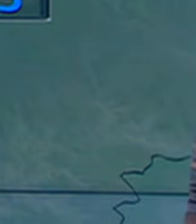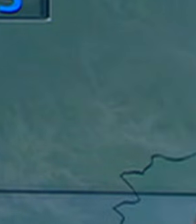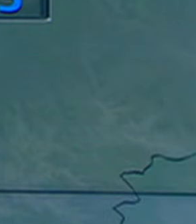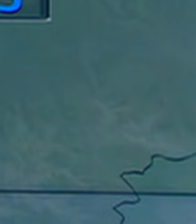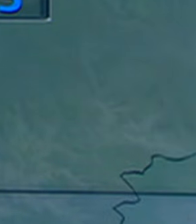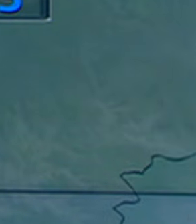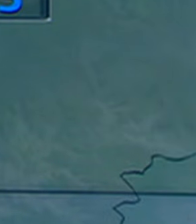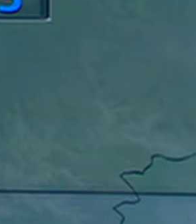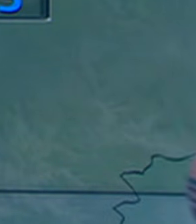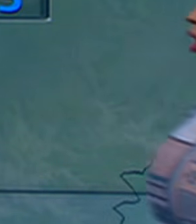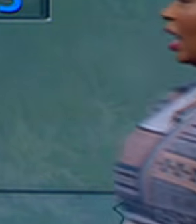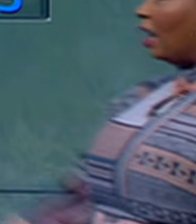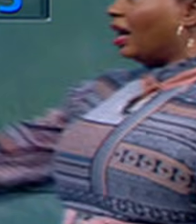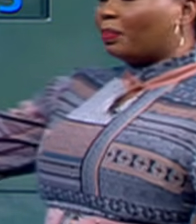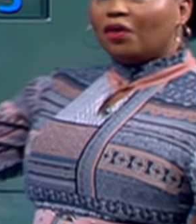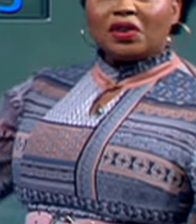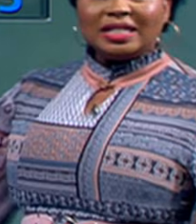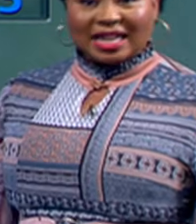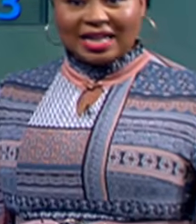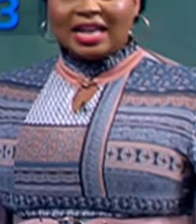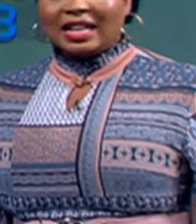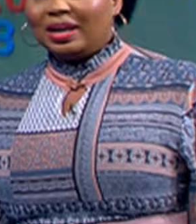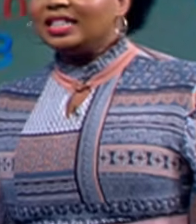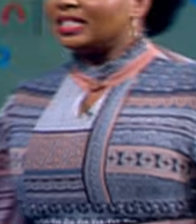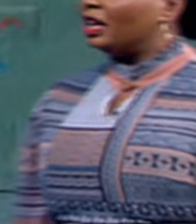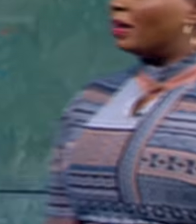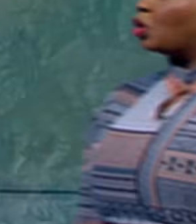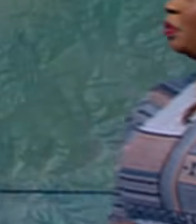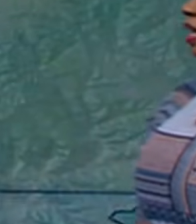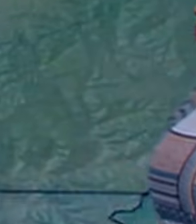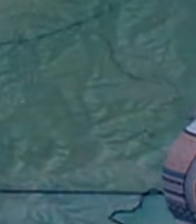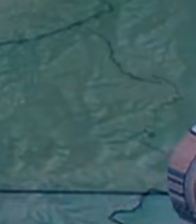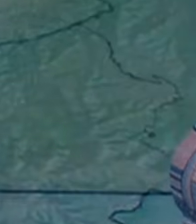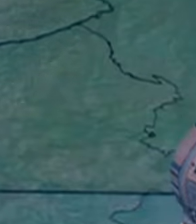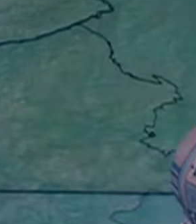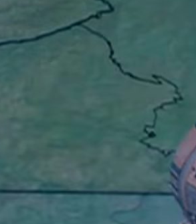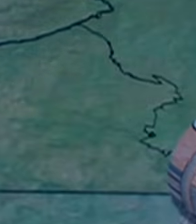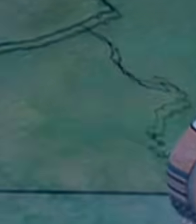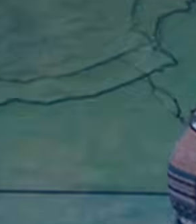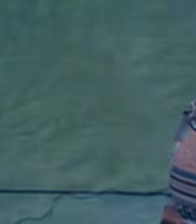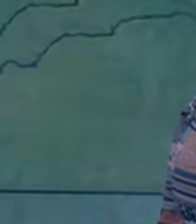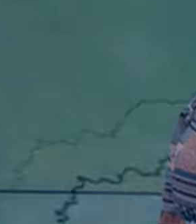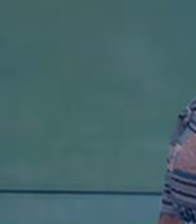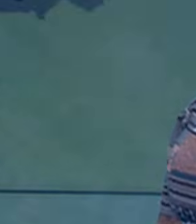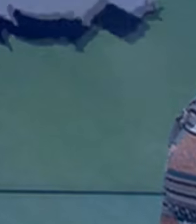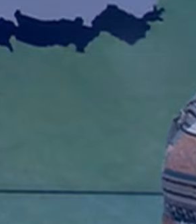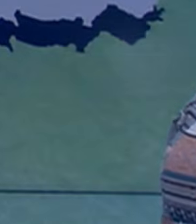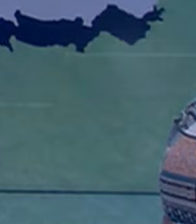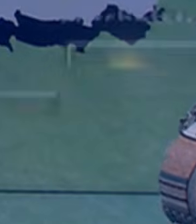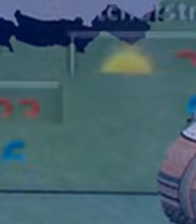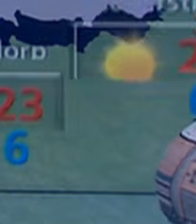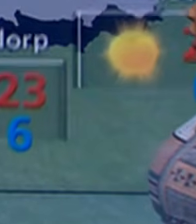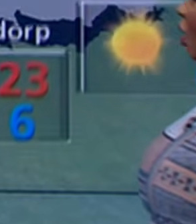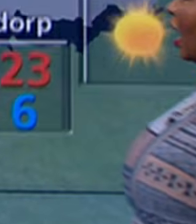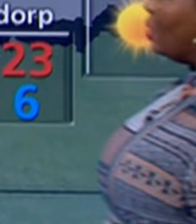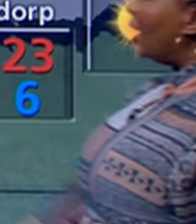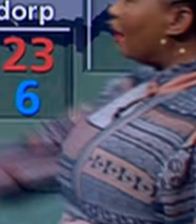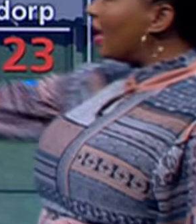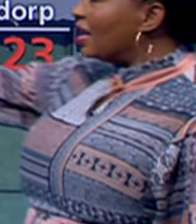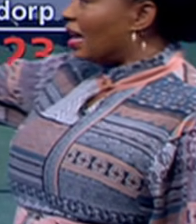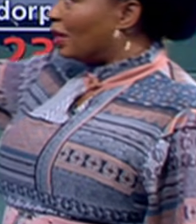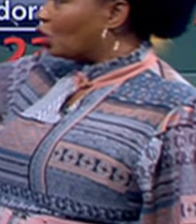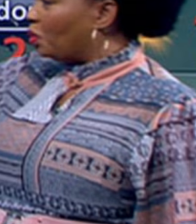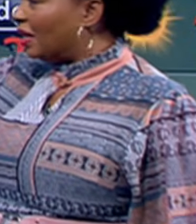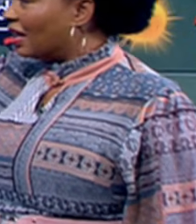Welcome le gona ka tše 23 re lebelela Bloemfontein tlabe le le 22 re lebelela gona go provinceng ya Northwest re fetša jwalo re